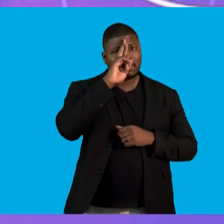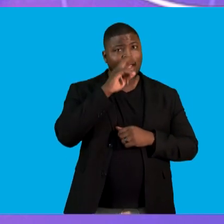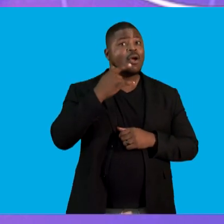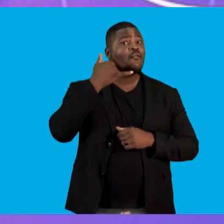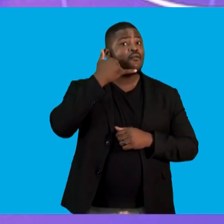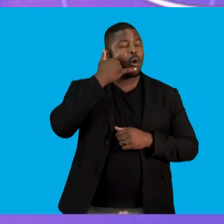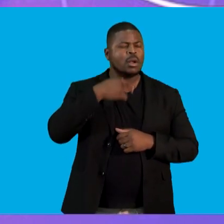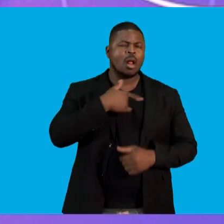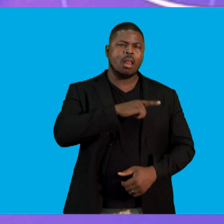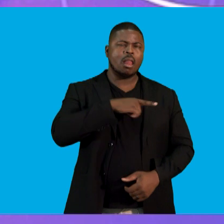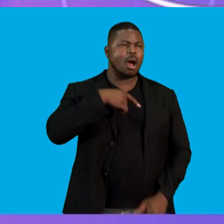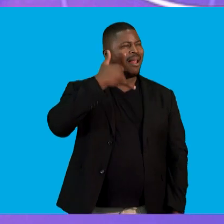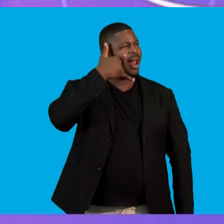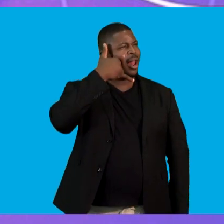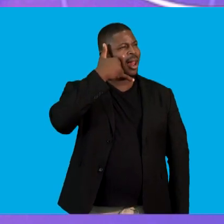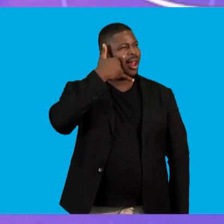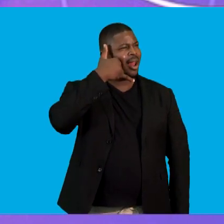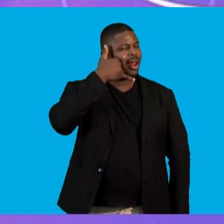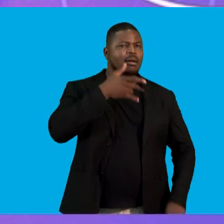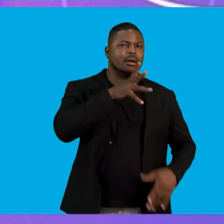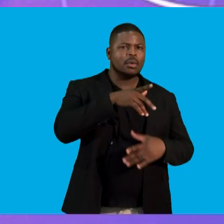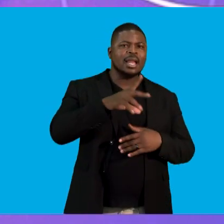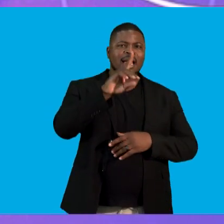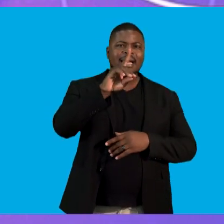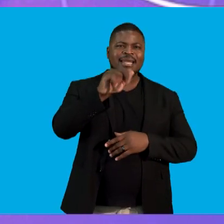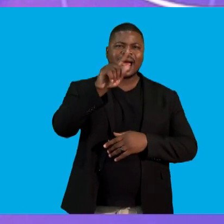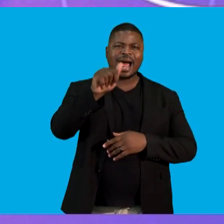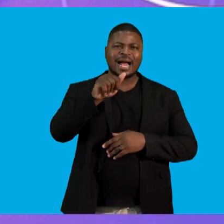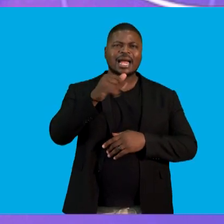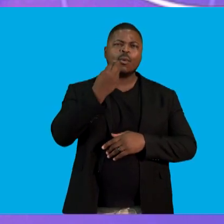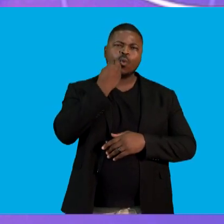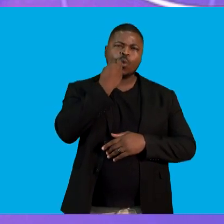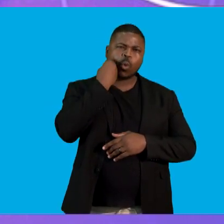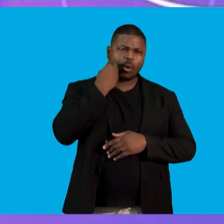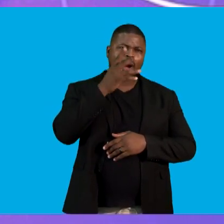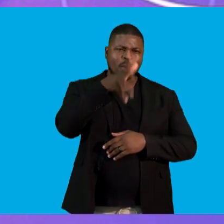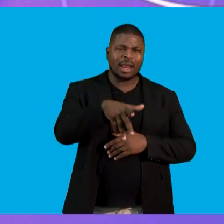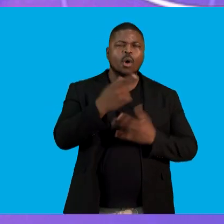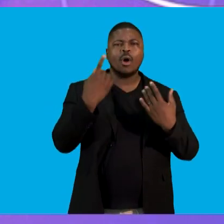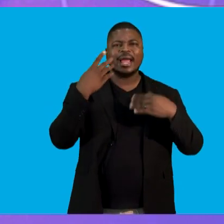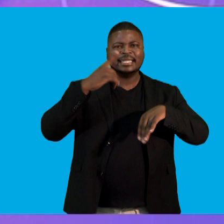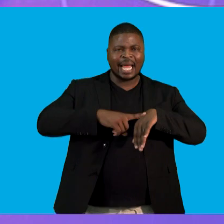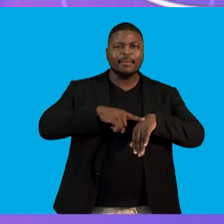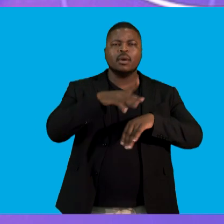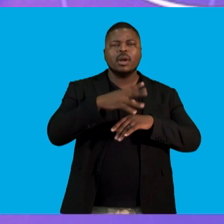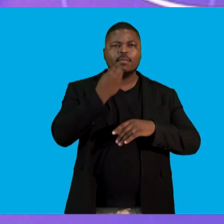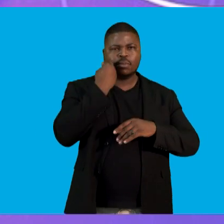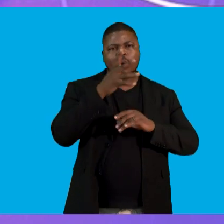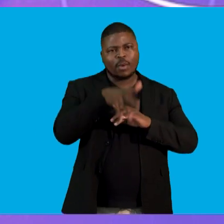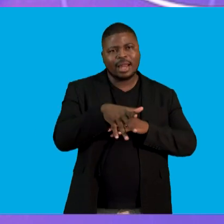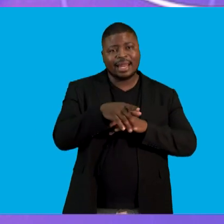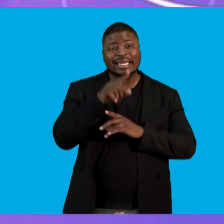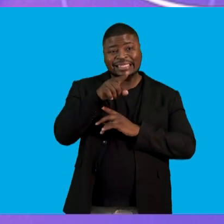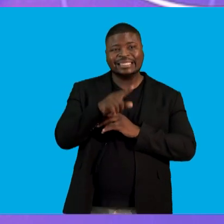you spend a long time on a phone call, you will end up using a lot of airtime and you'll end up paying more for that particular call.